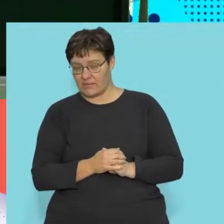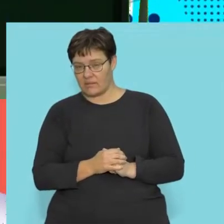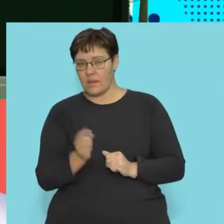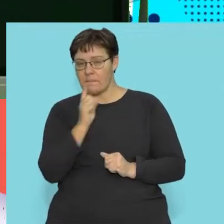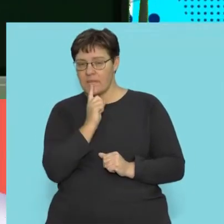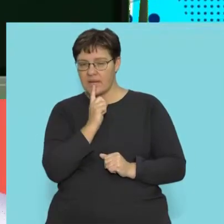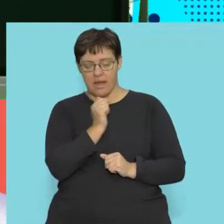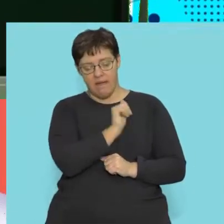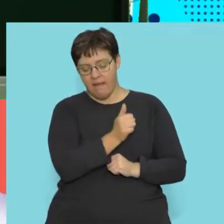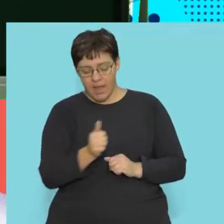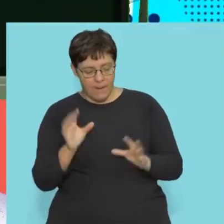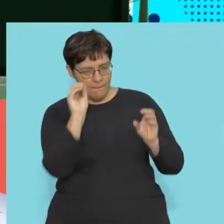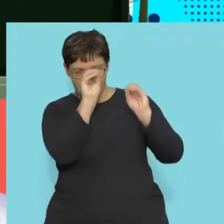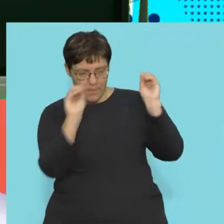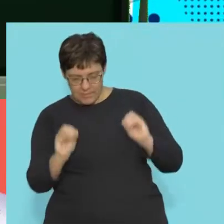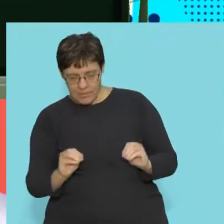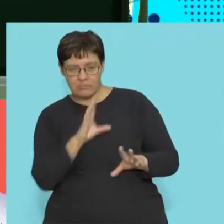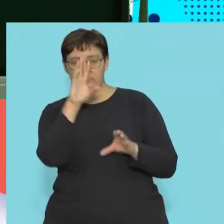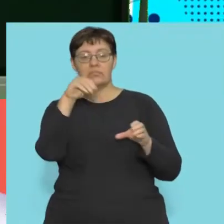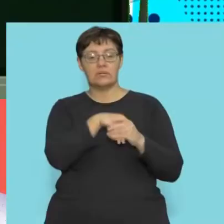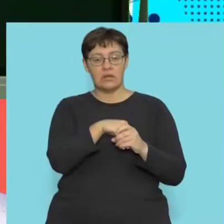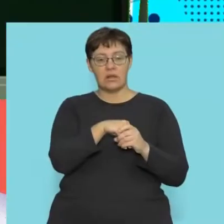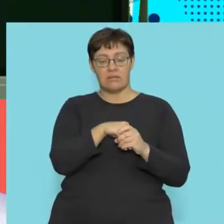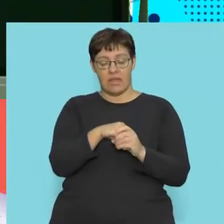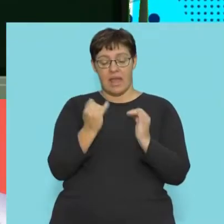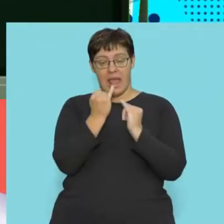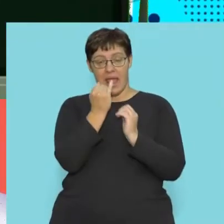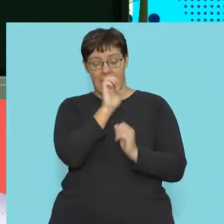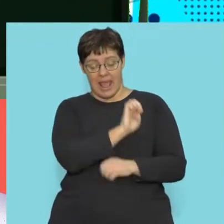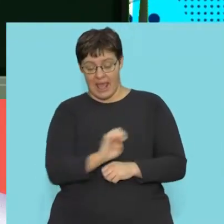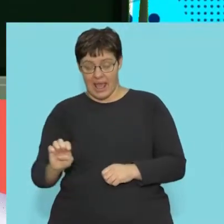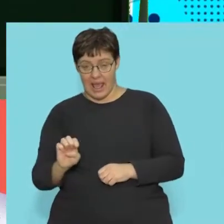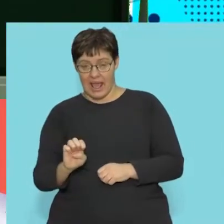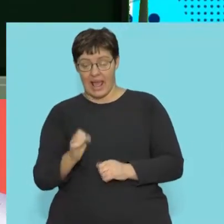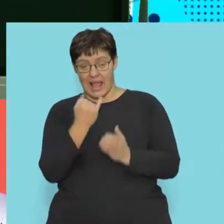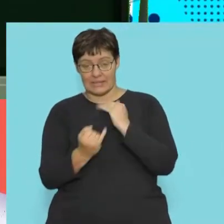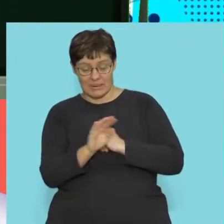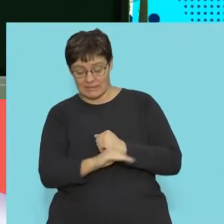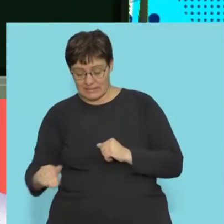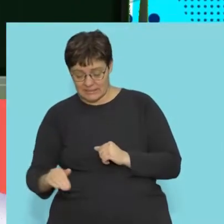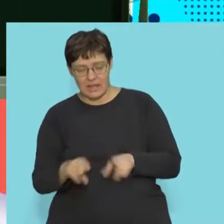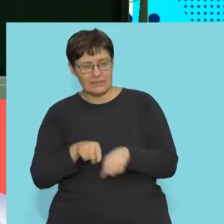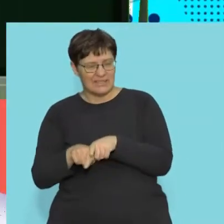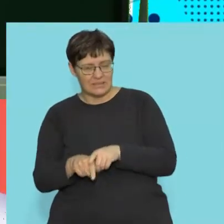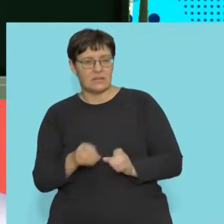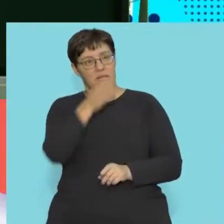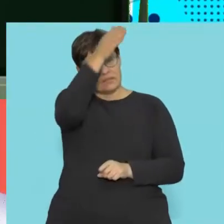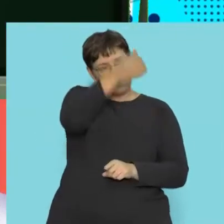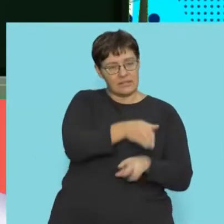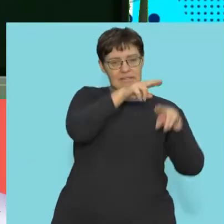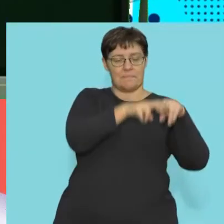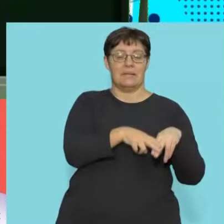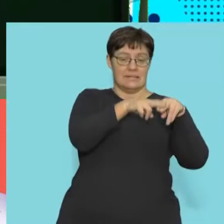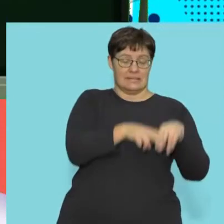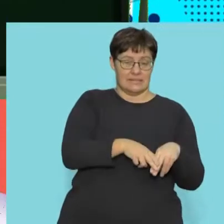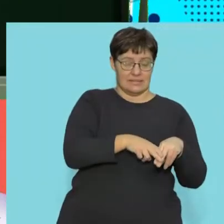when you string together the hypothesis that you include the independent variable, that is what is being tested, along with the